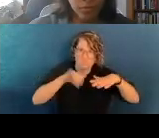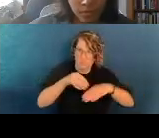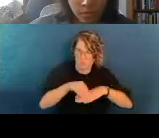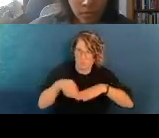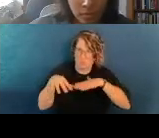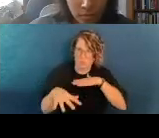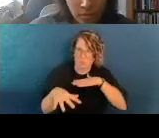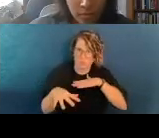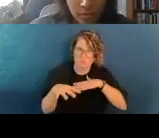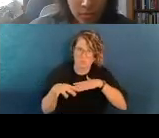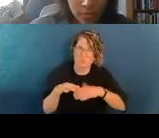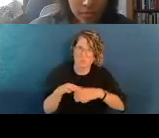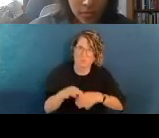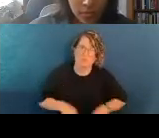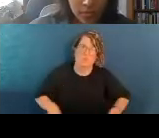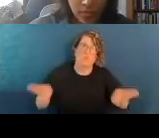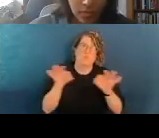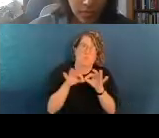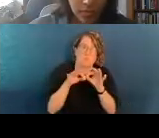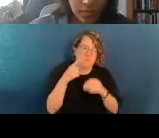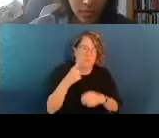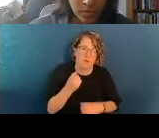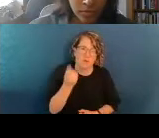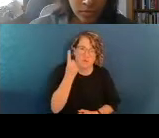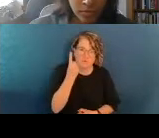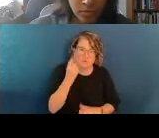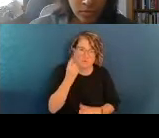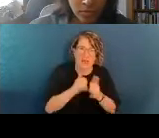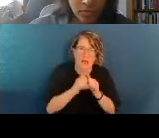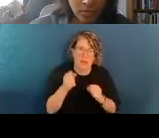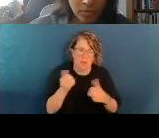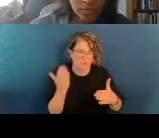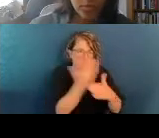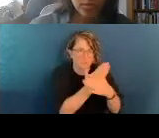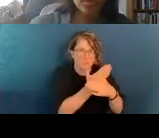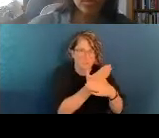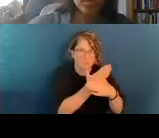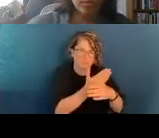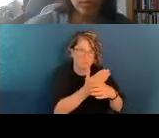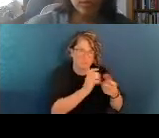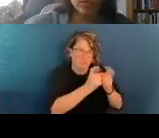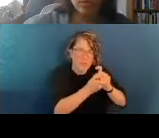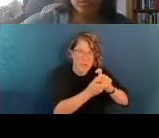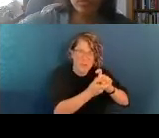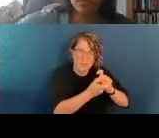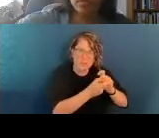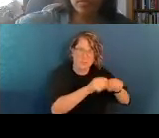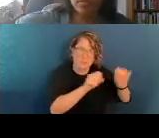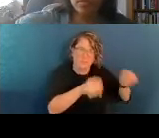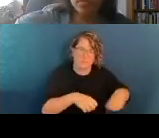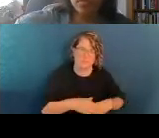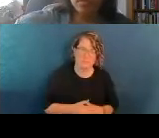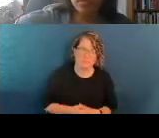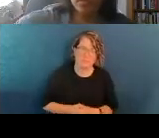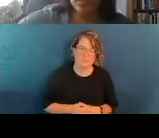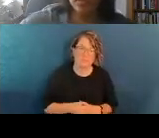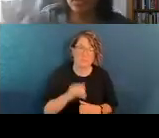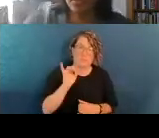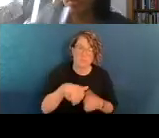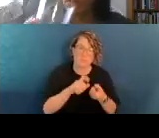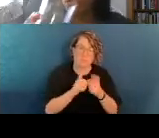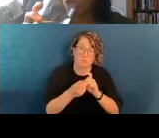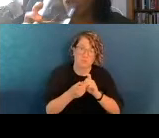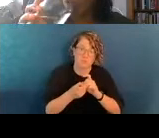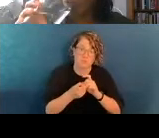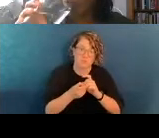the multiple levels at which intervention and change can occur in healthcare systems, with the effects of these changes reaching through all of